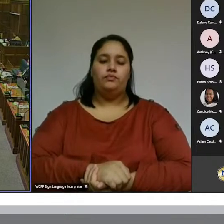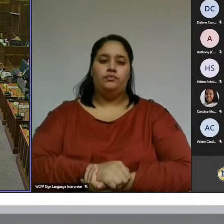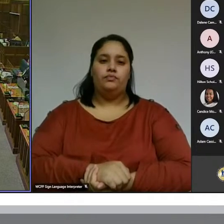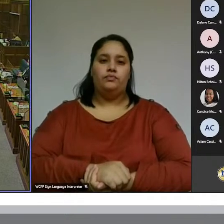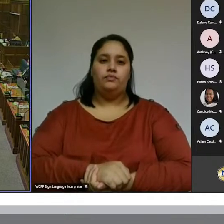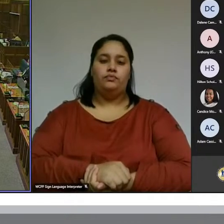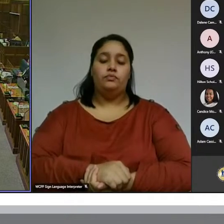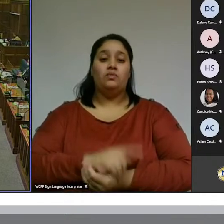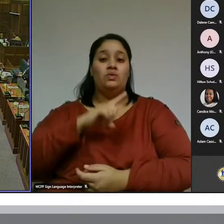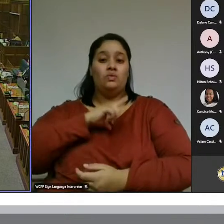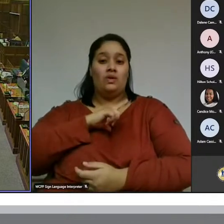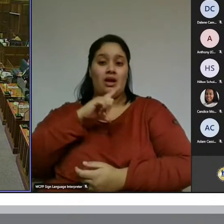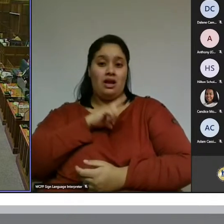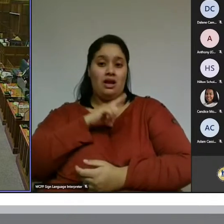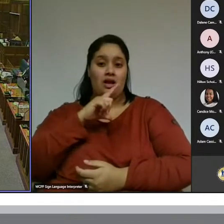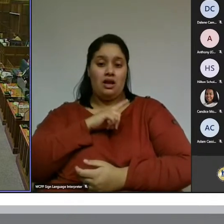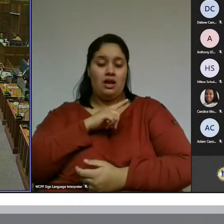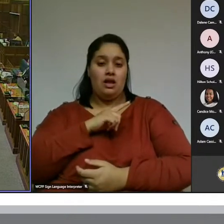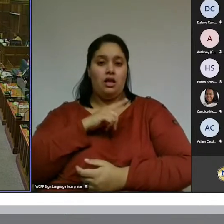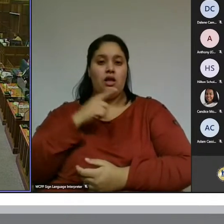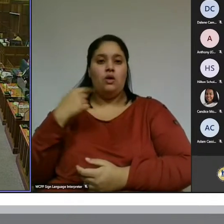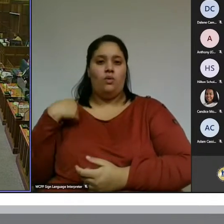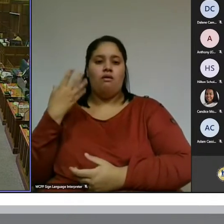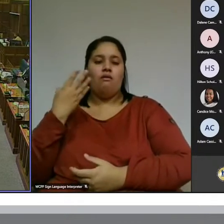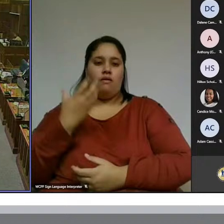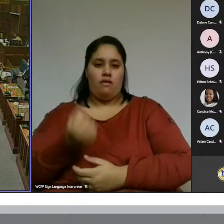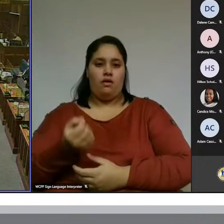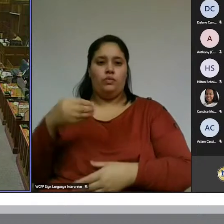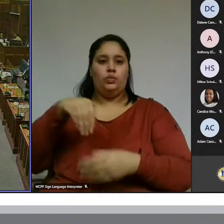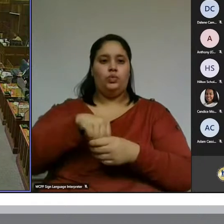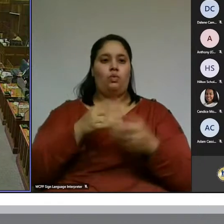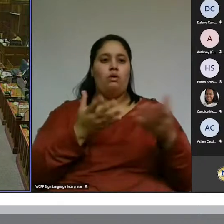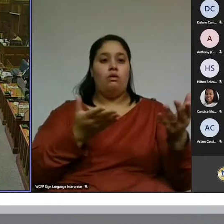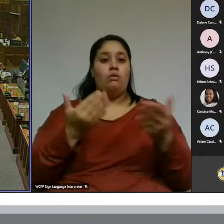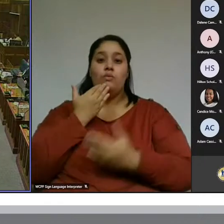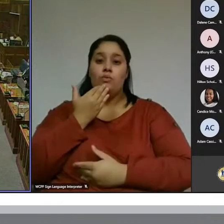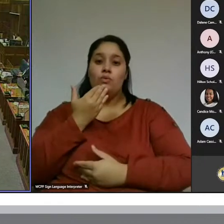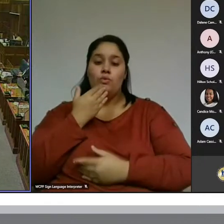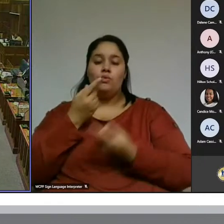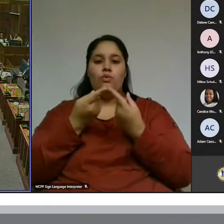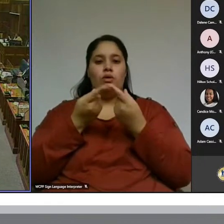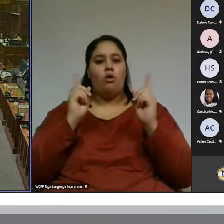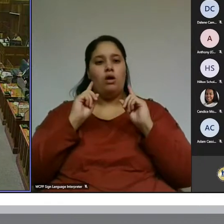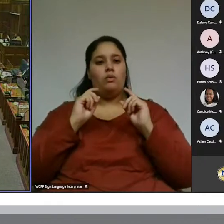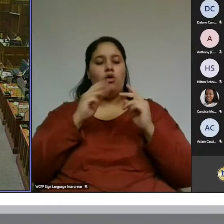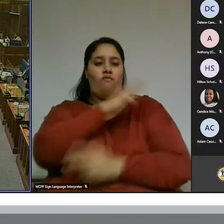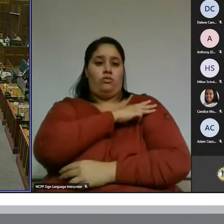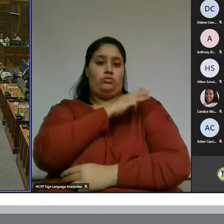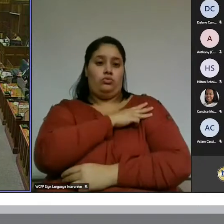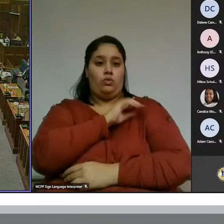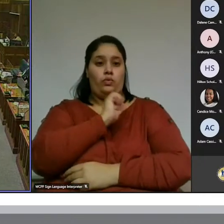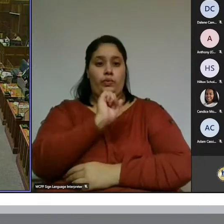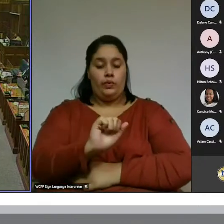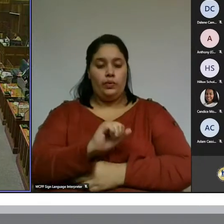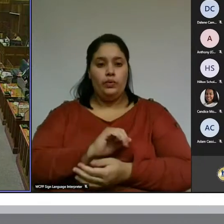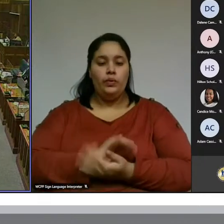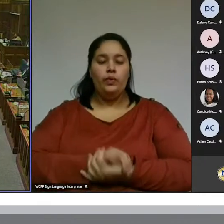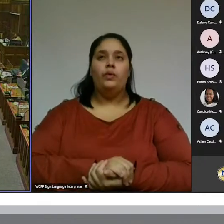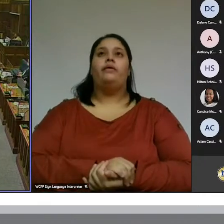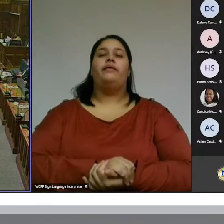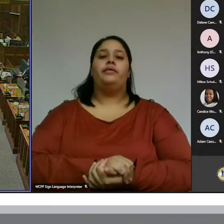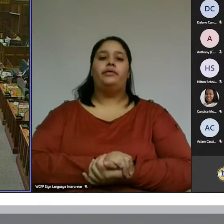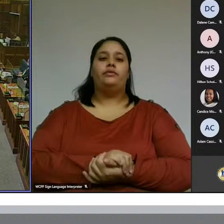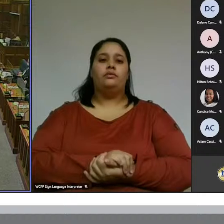because we are joined in the chamber by our departmental officials,